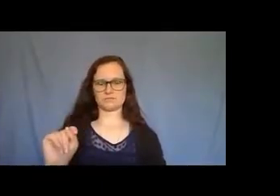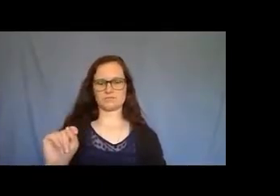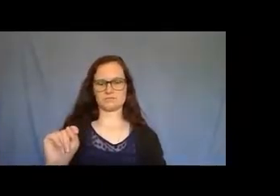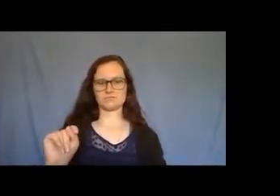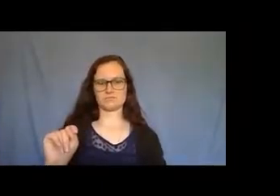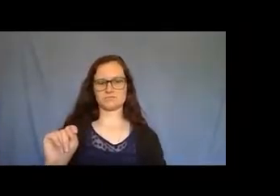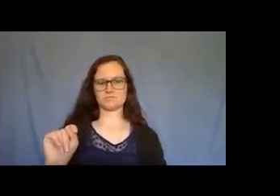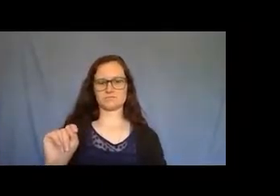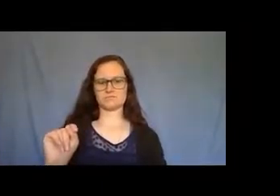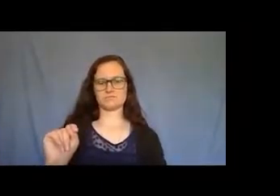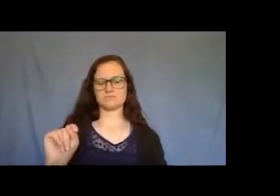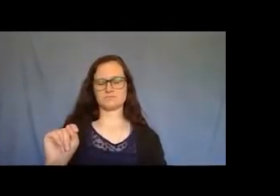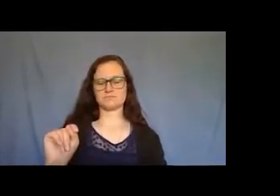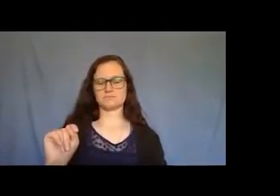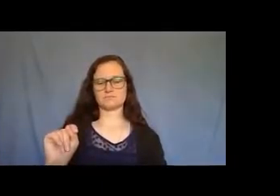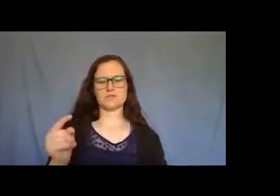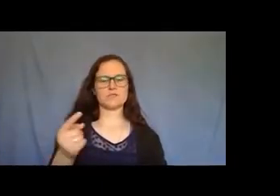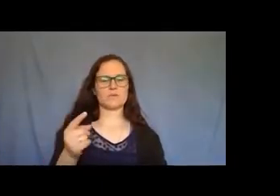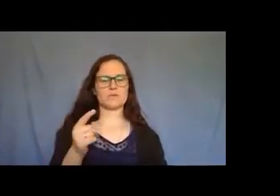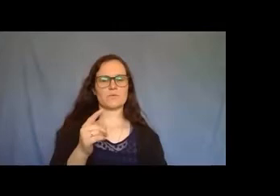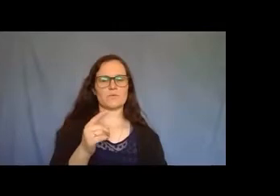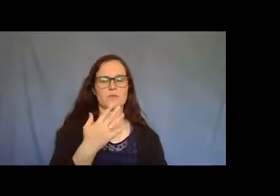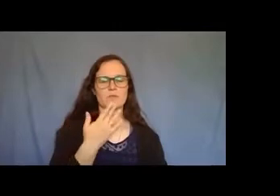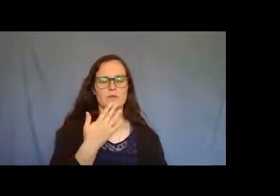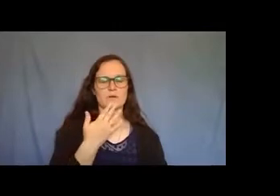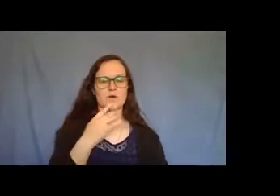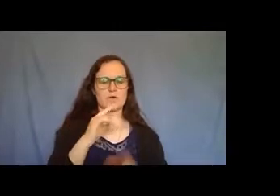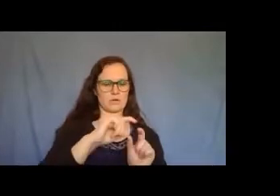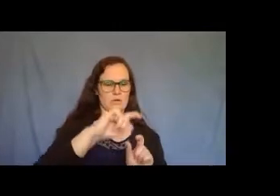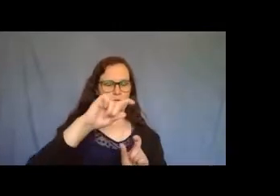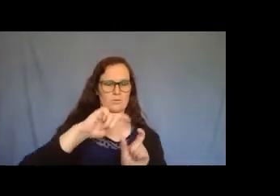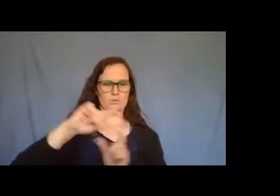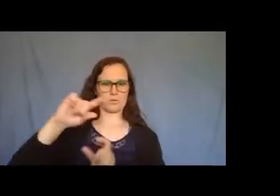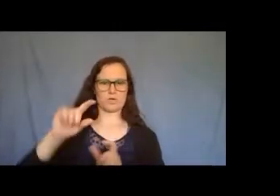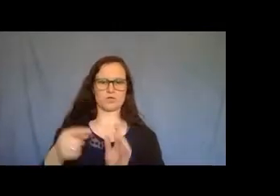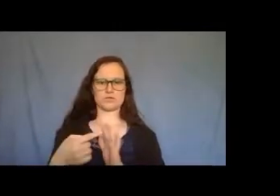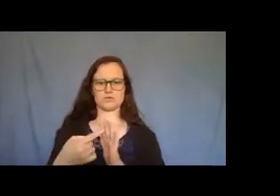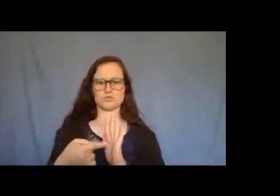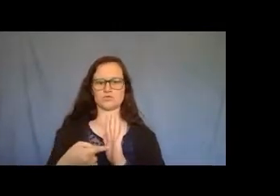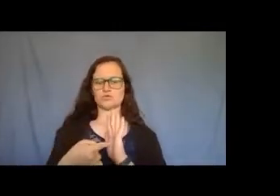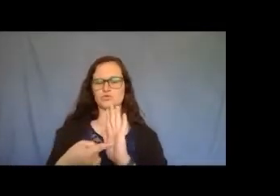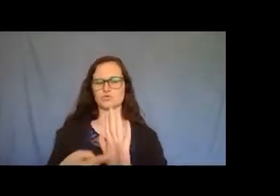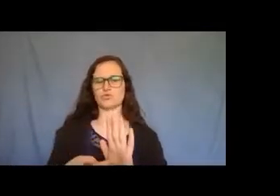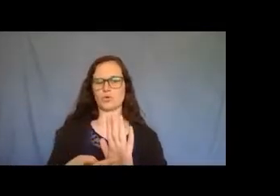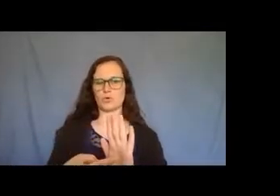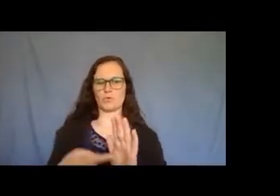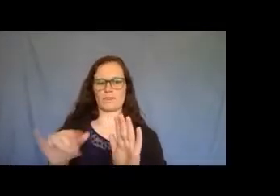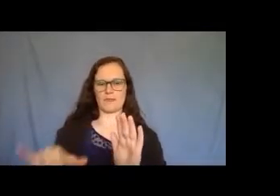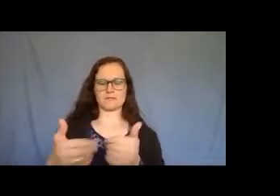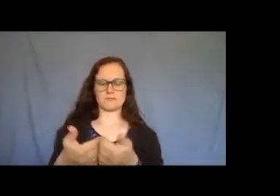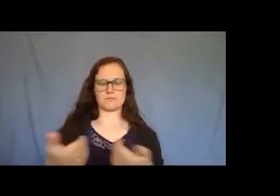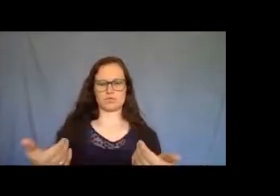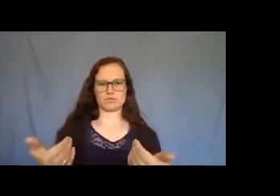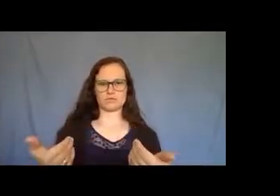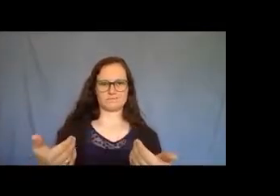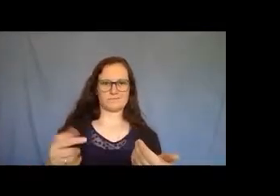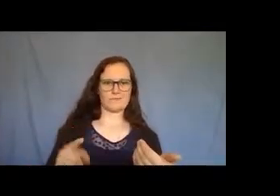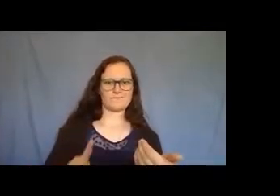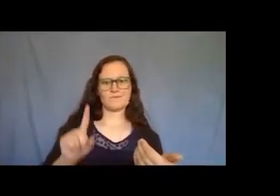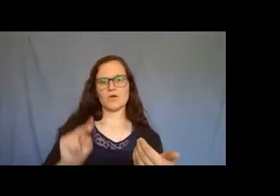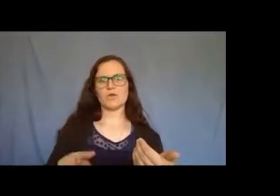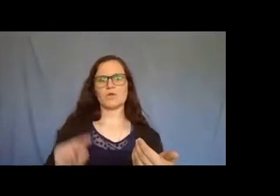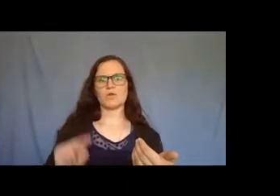And these color bars represent the assessment units from the headwaters north of or upstream of